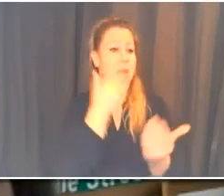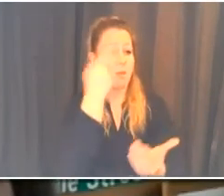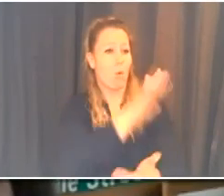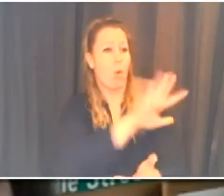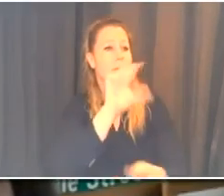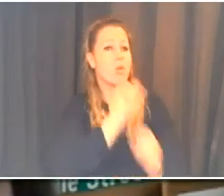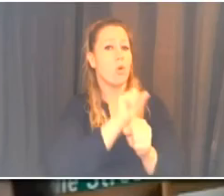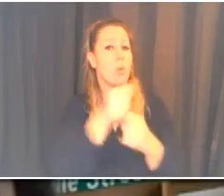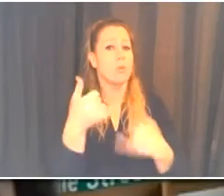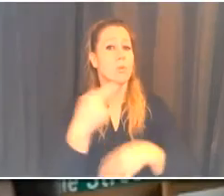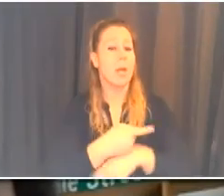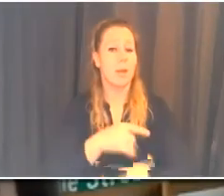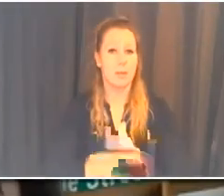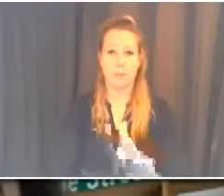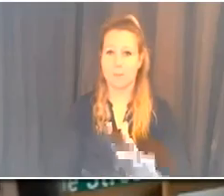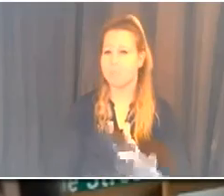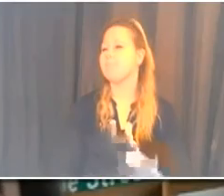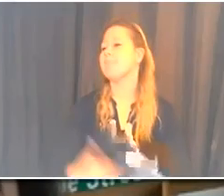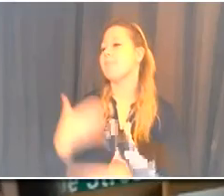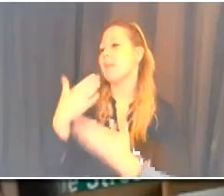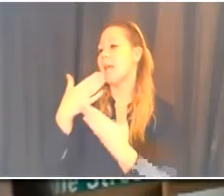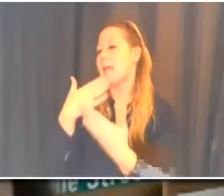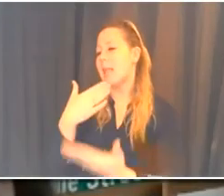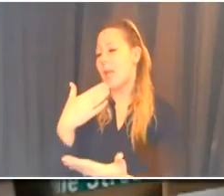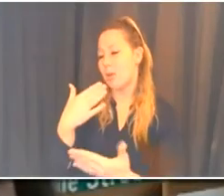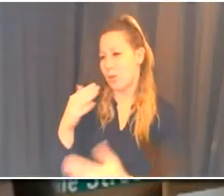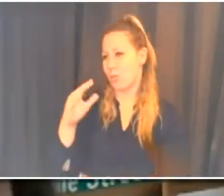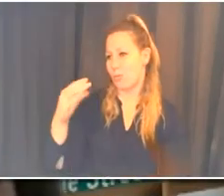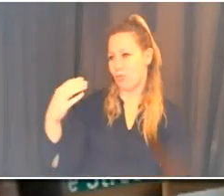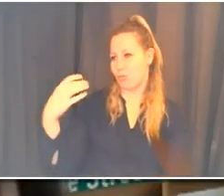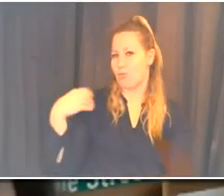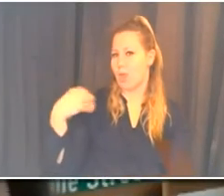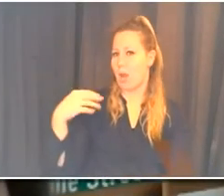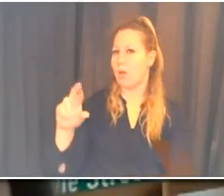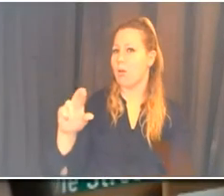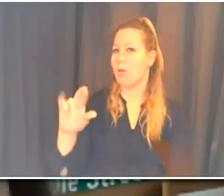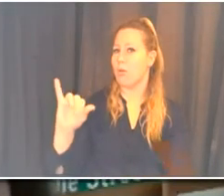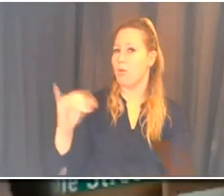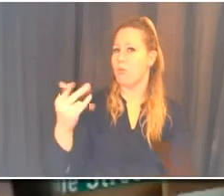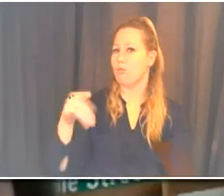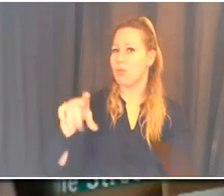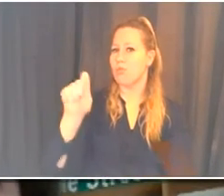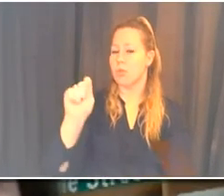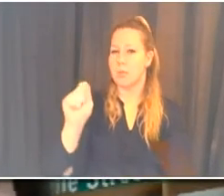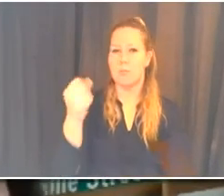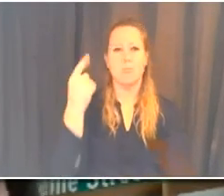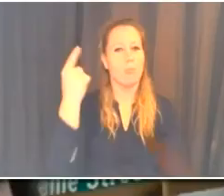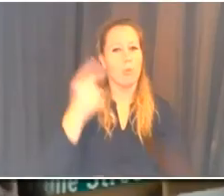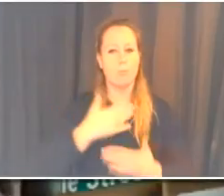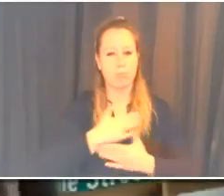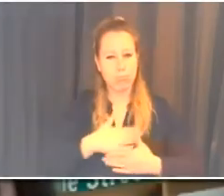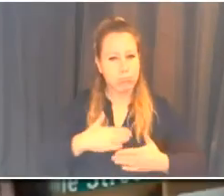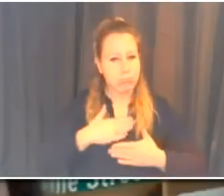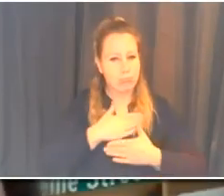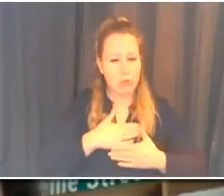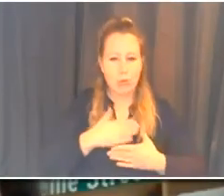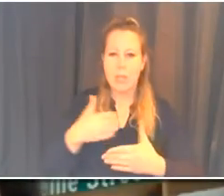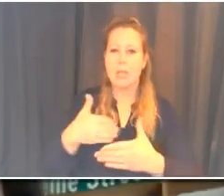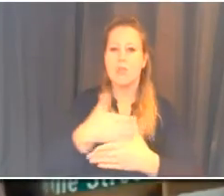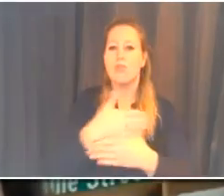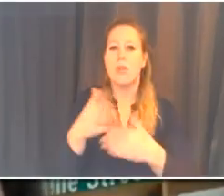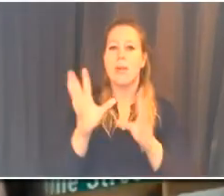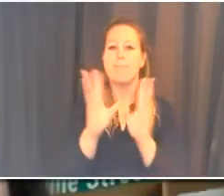oversight on the NYPD is um constant and I really appreciate your work I want to thank all